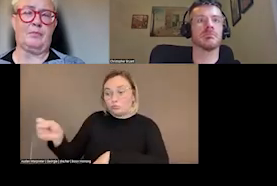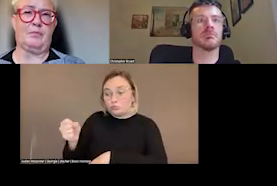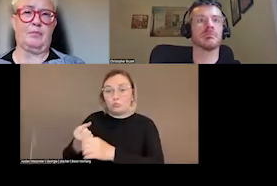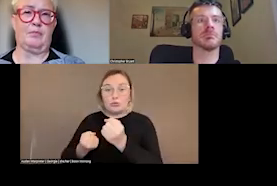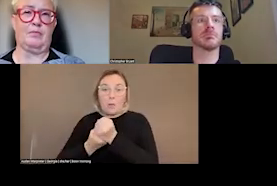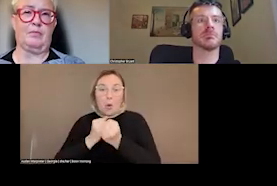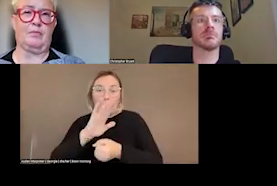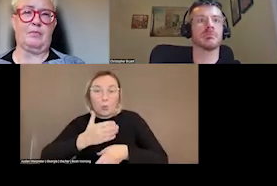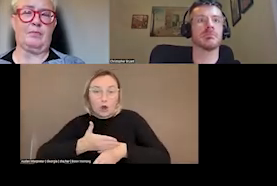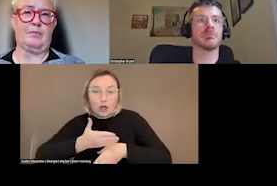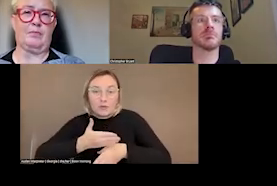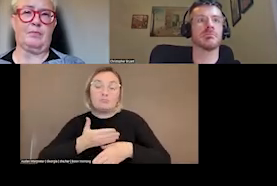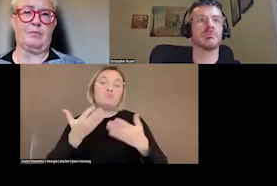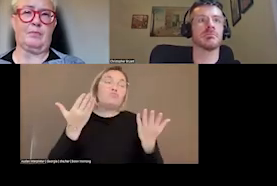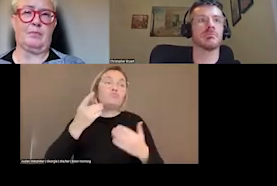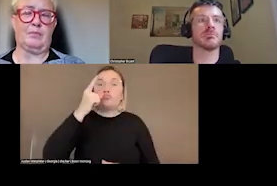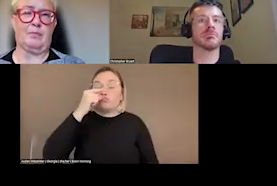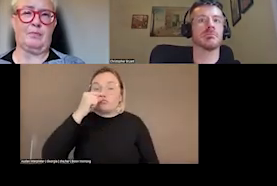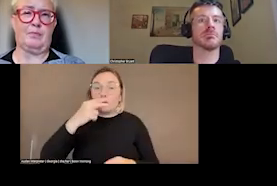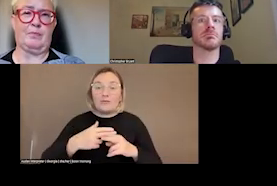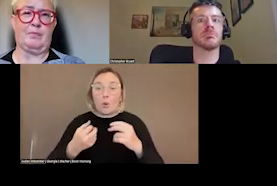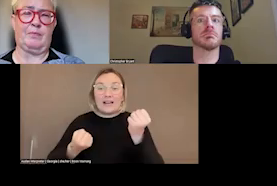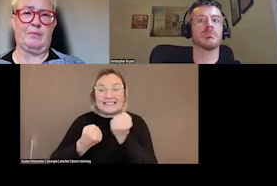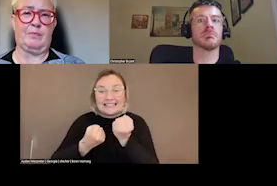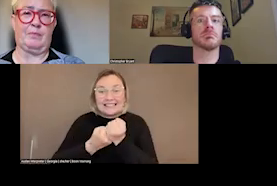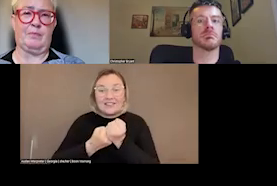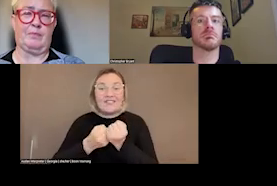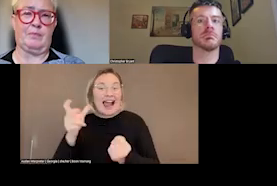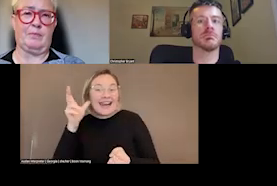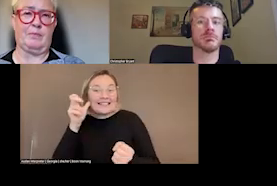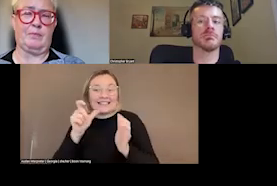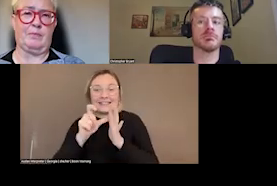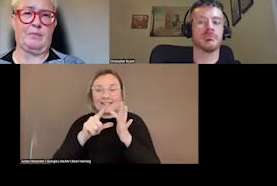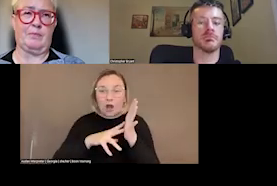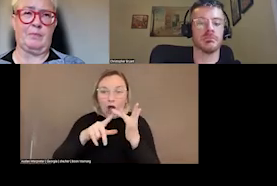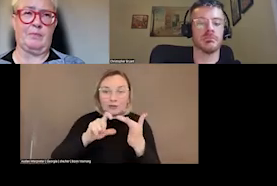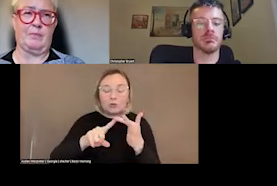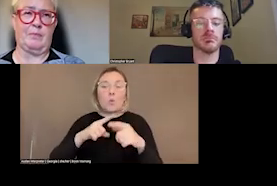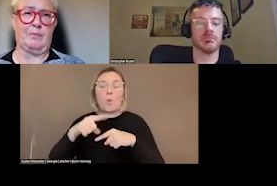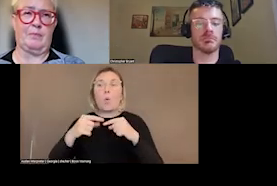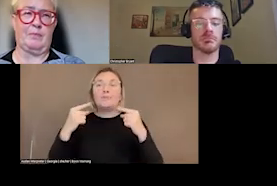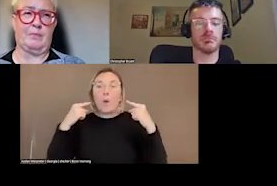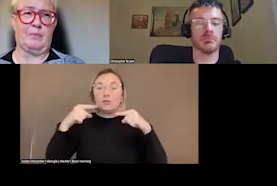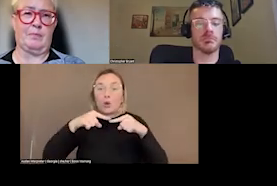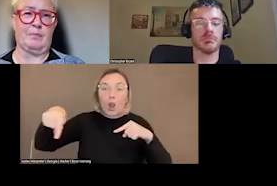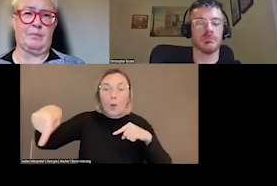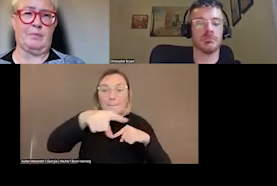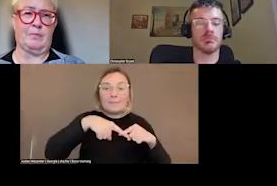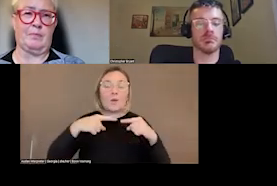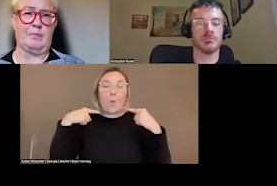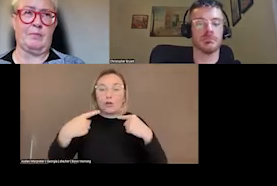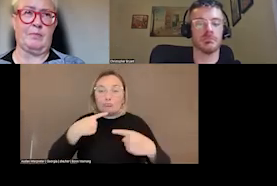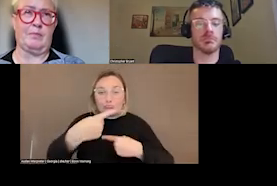work. It could be for assistive listening devices or audio loops, audio